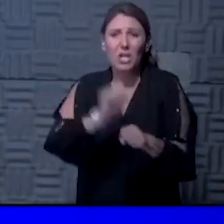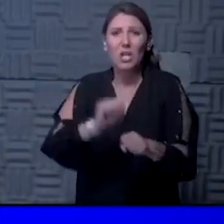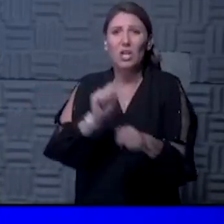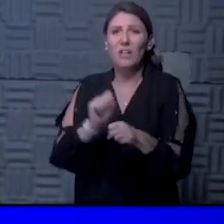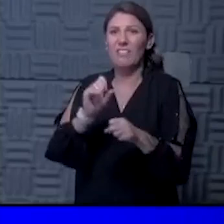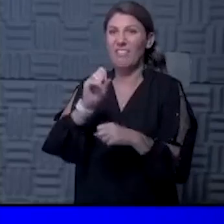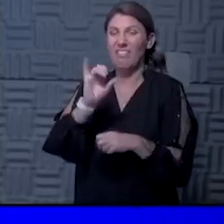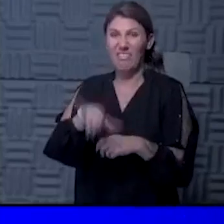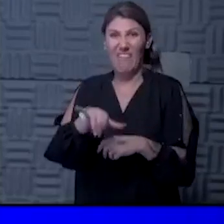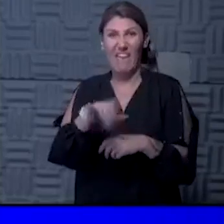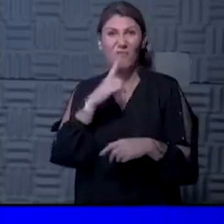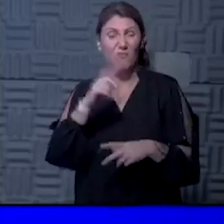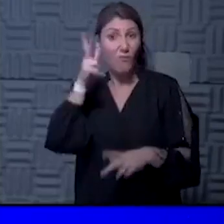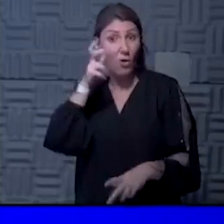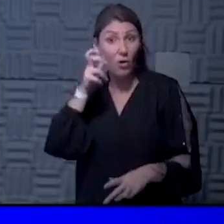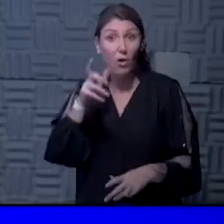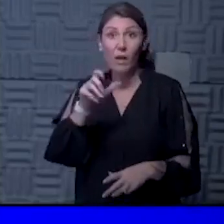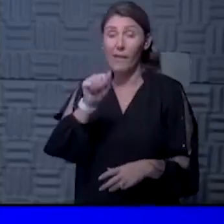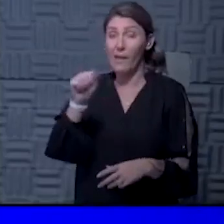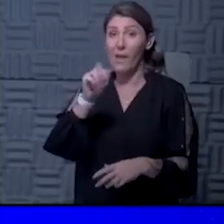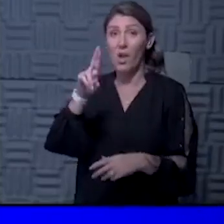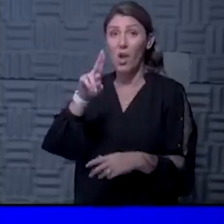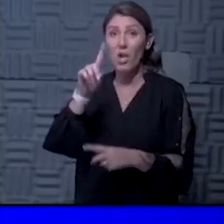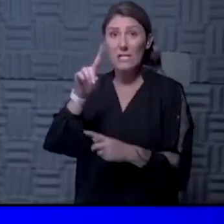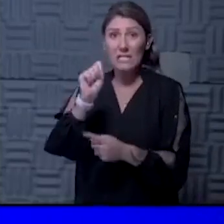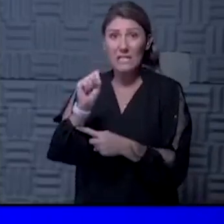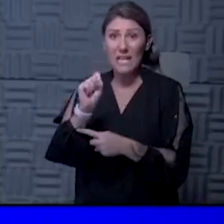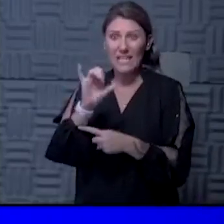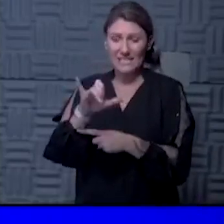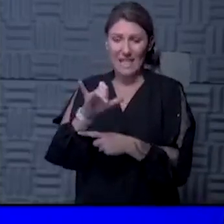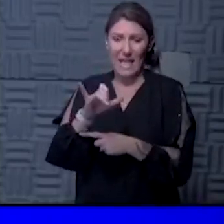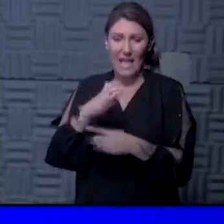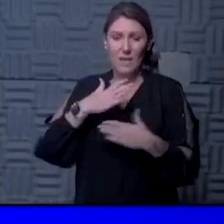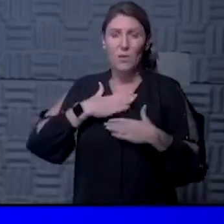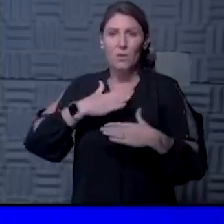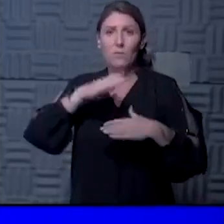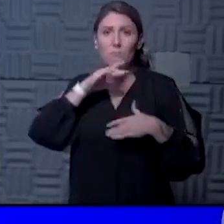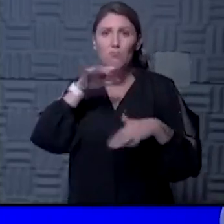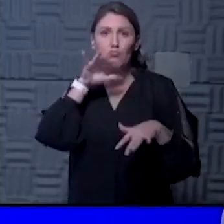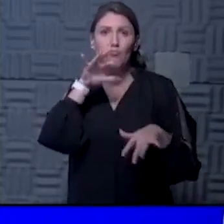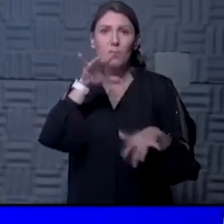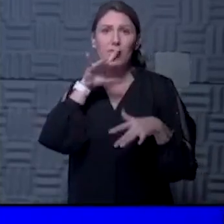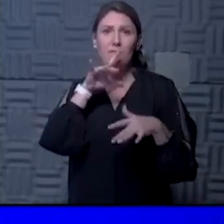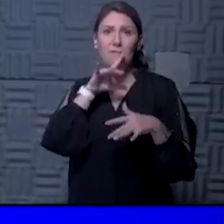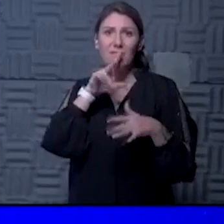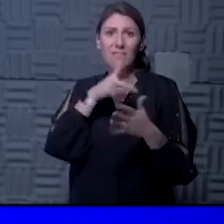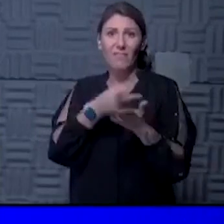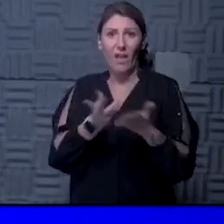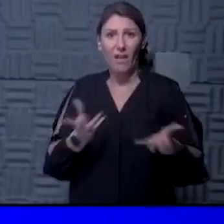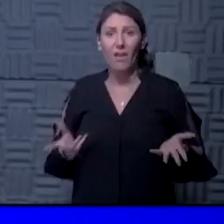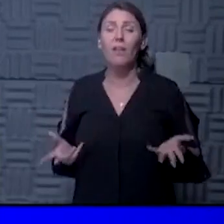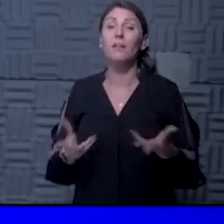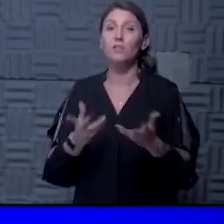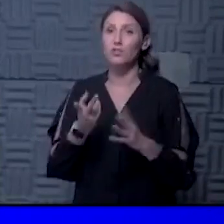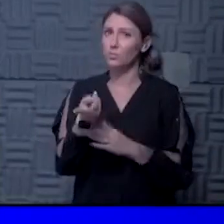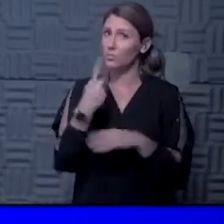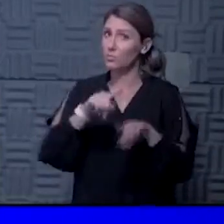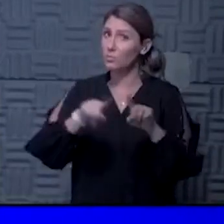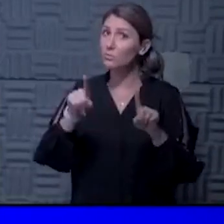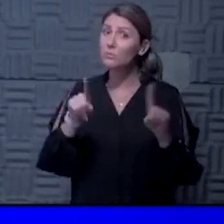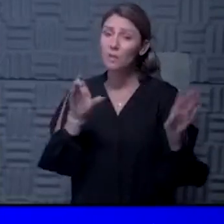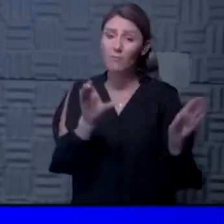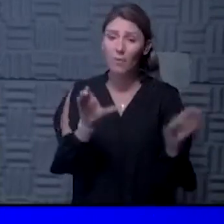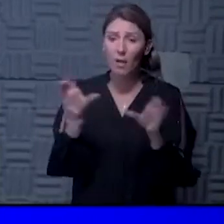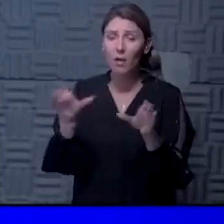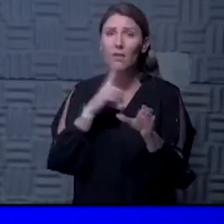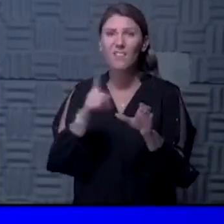cytokine storm and that ARDS, that respiratory failure. So it's really two different stages. And even in those early stages, you